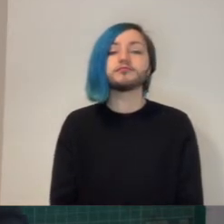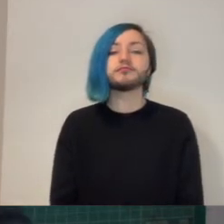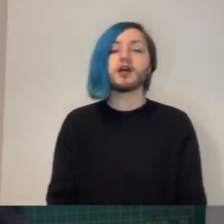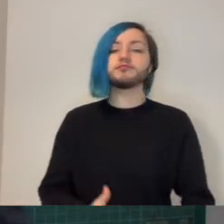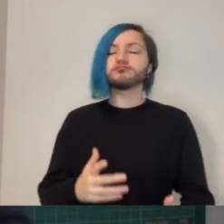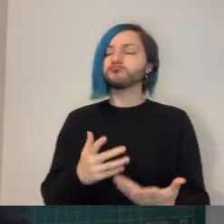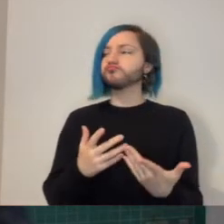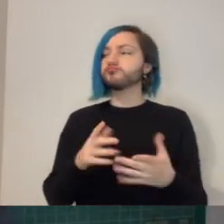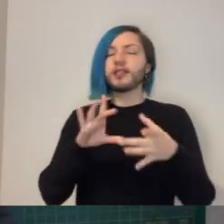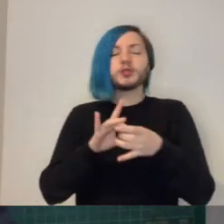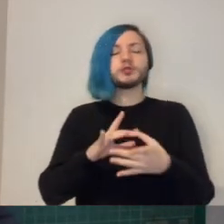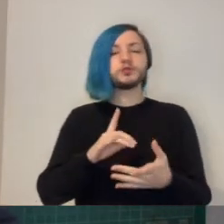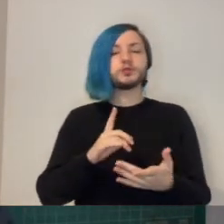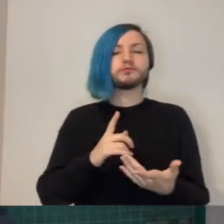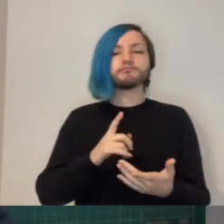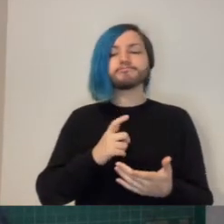in terms of our character.